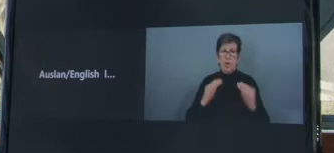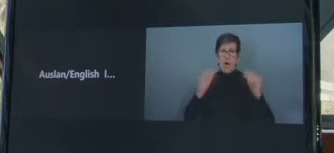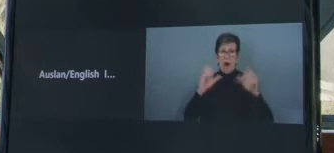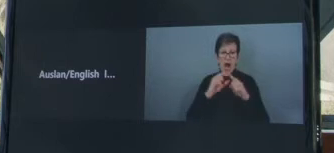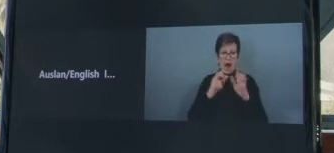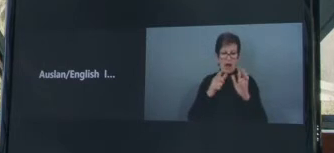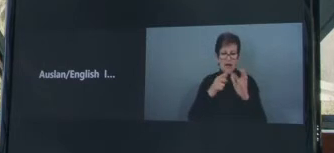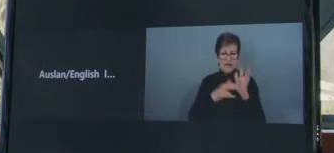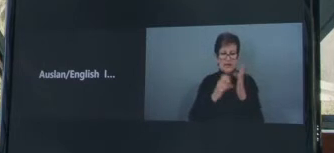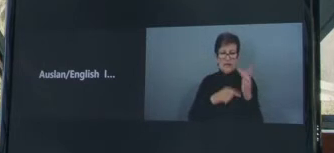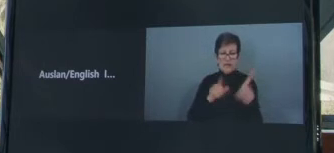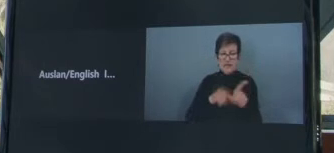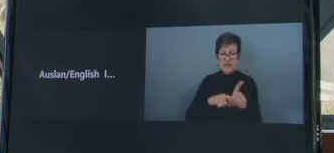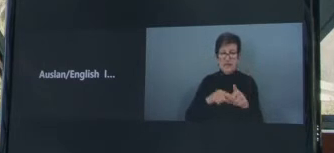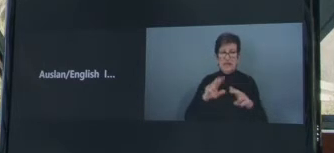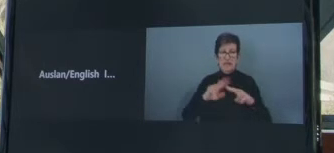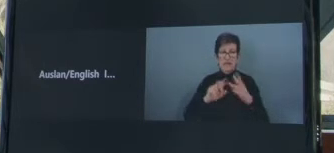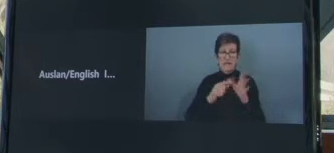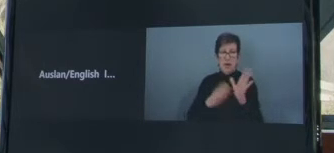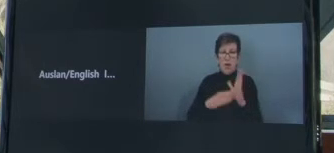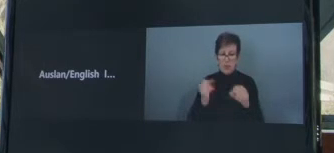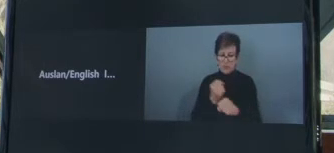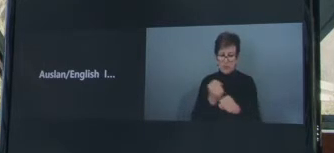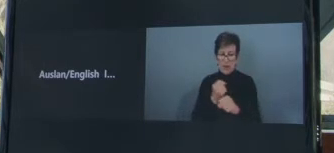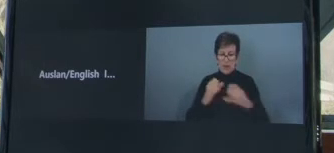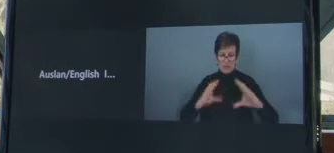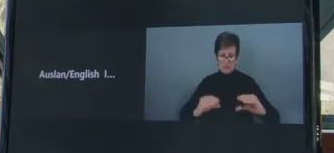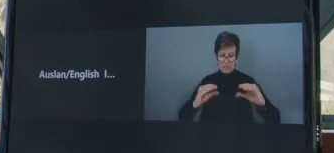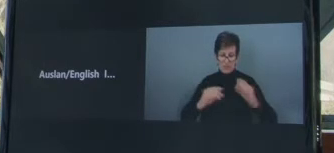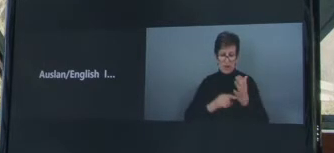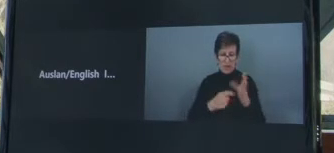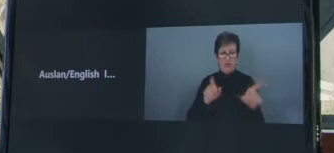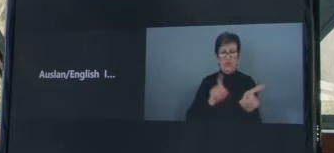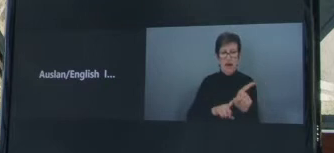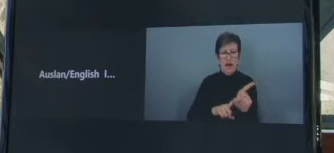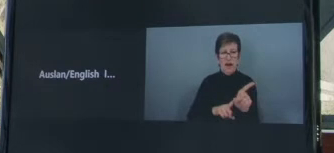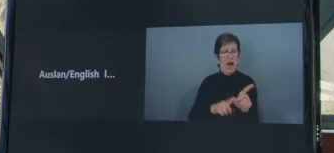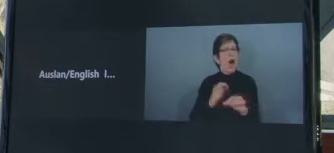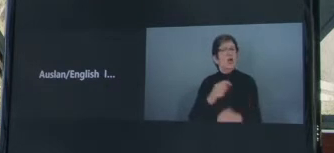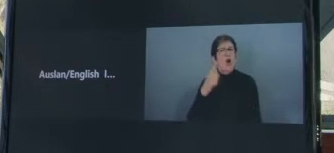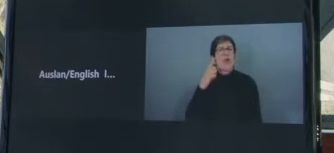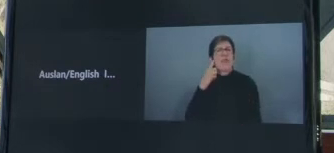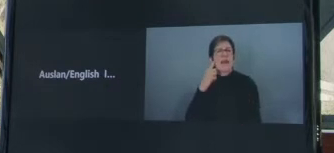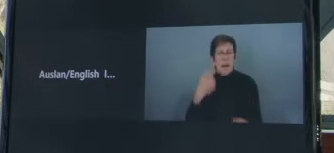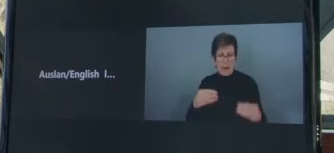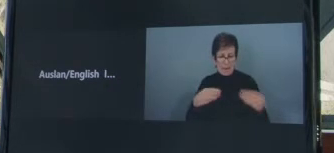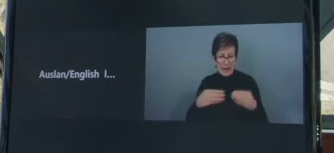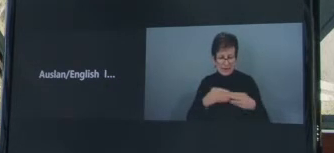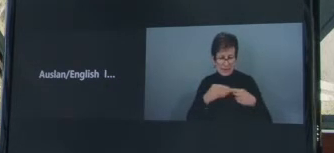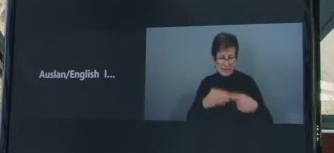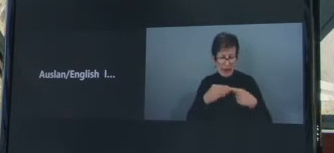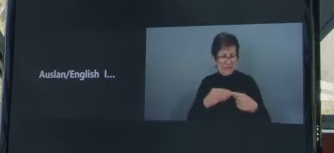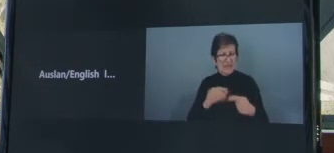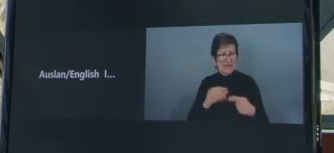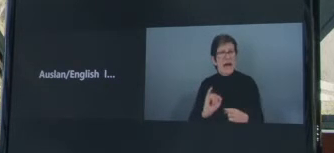high-density plastic to make this grow tray. And I don't think plastic is bad here, because after you use them, after a